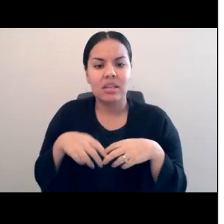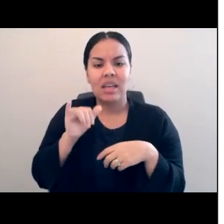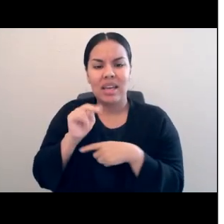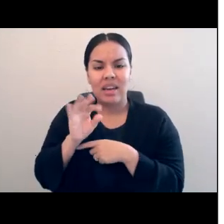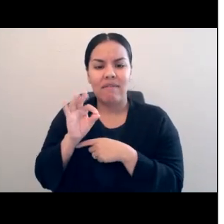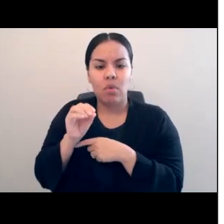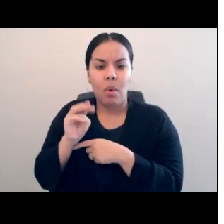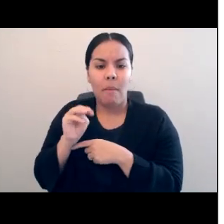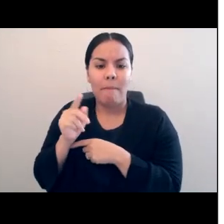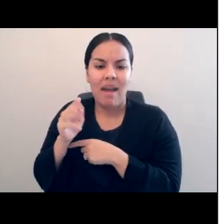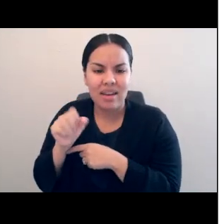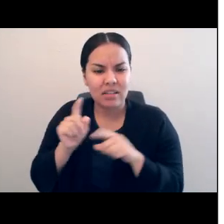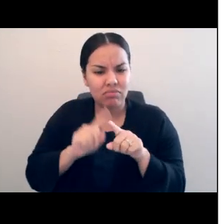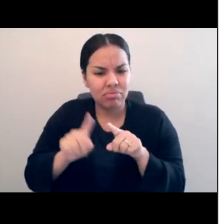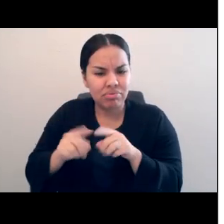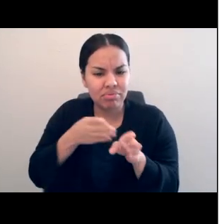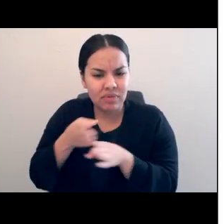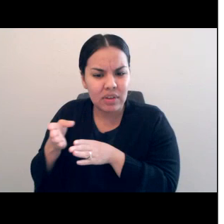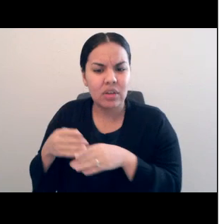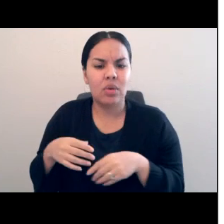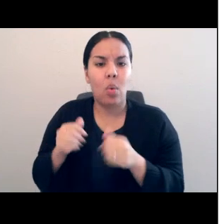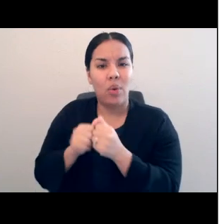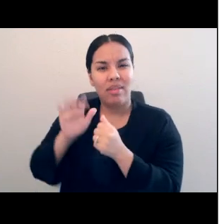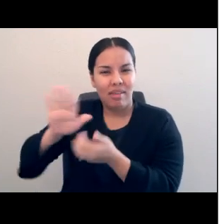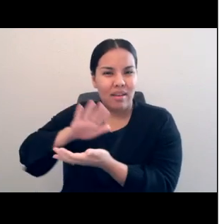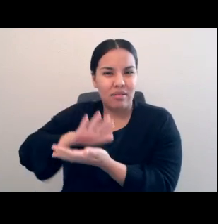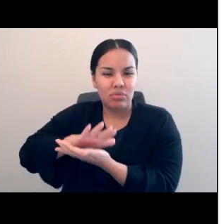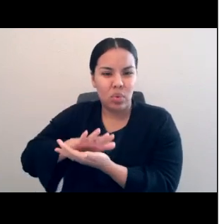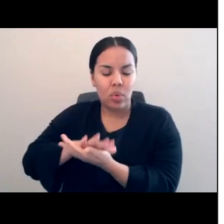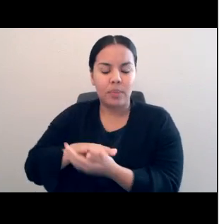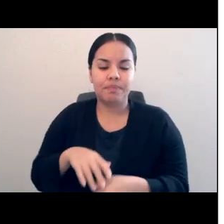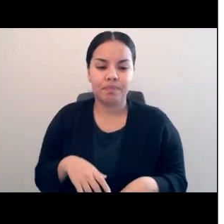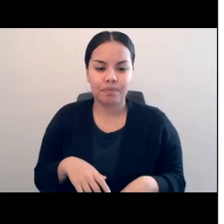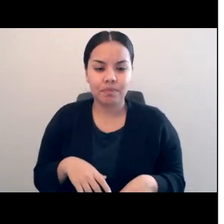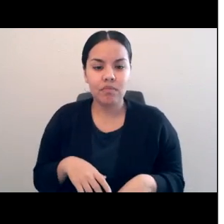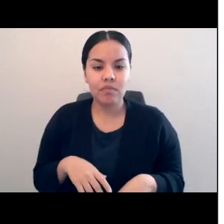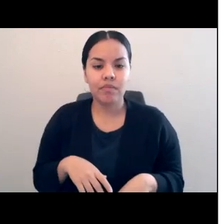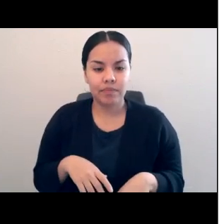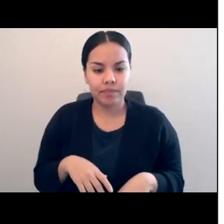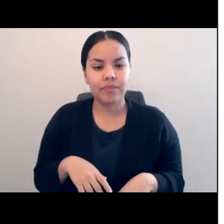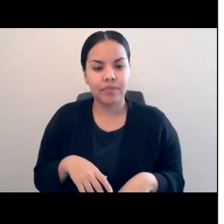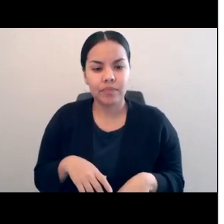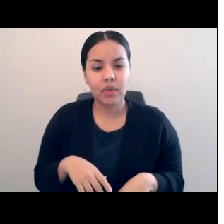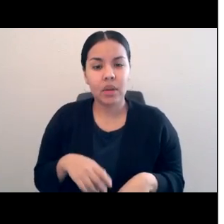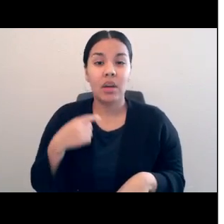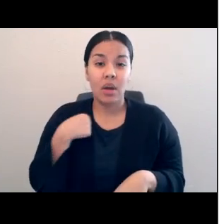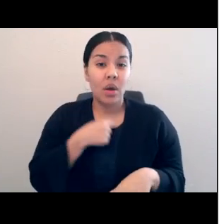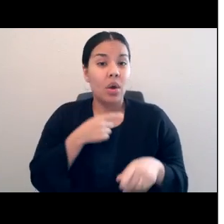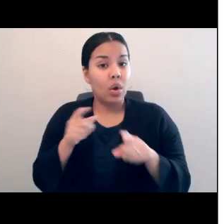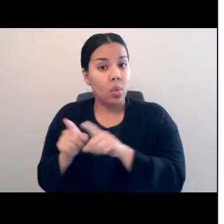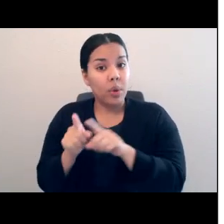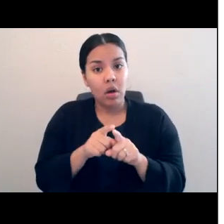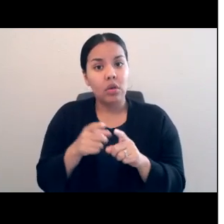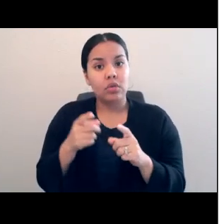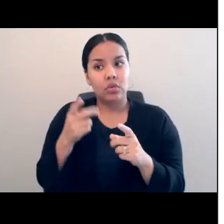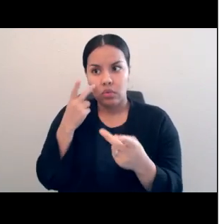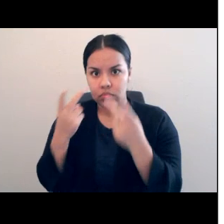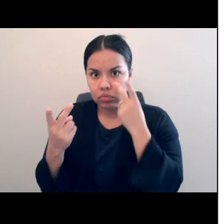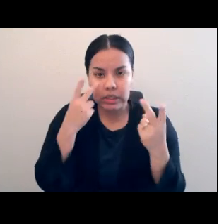cross-disciplinary fields with their Winter Olympiad School. We also find lots of people remarking on